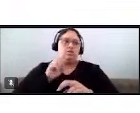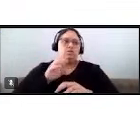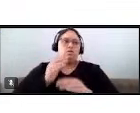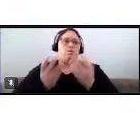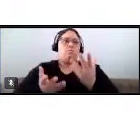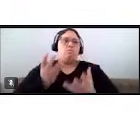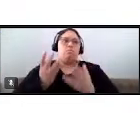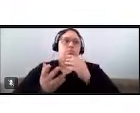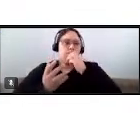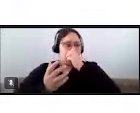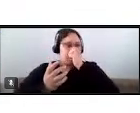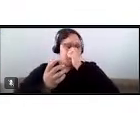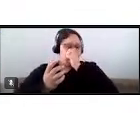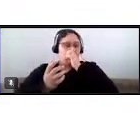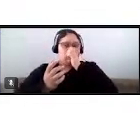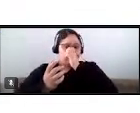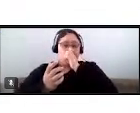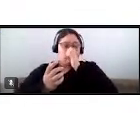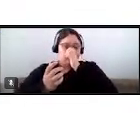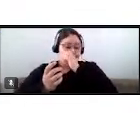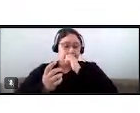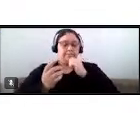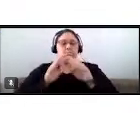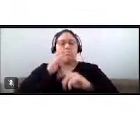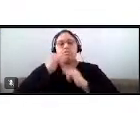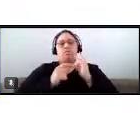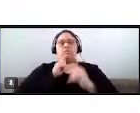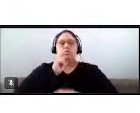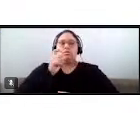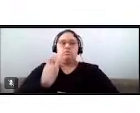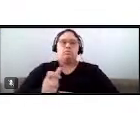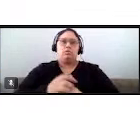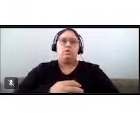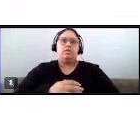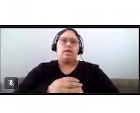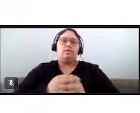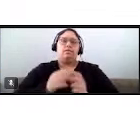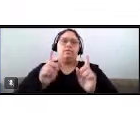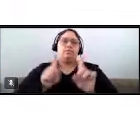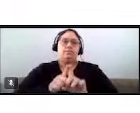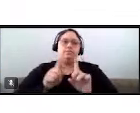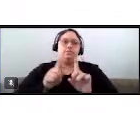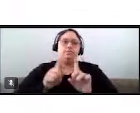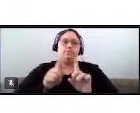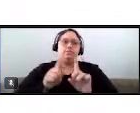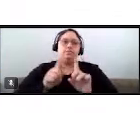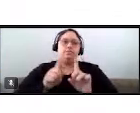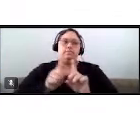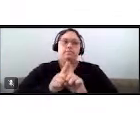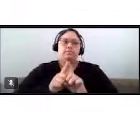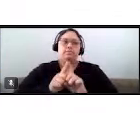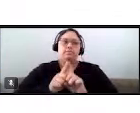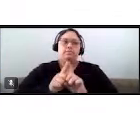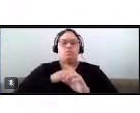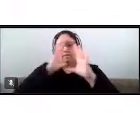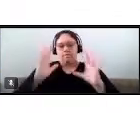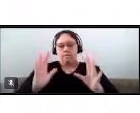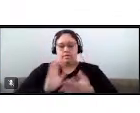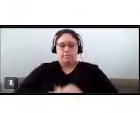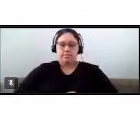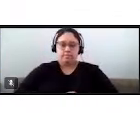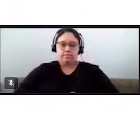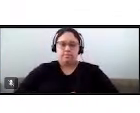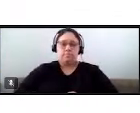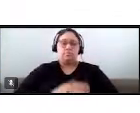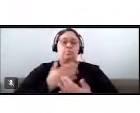maybe just my last comment slash question, and this is so that we are all clarified. For the occupancy of